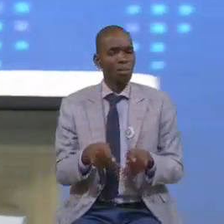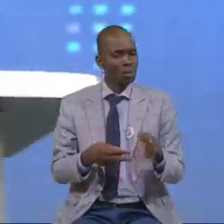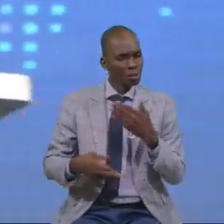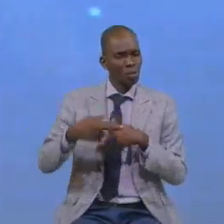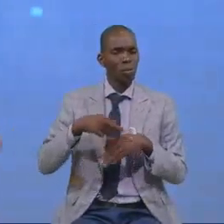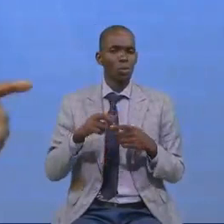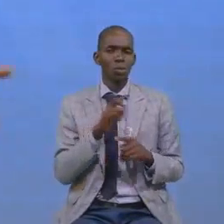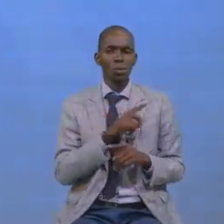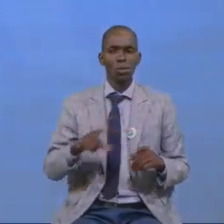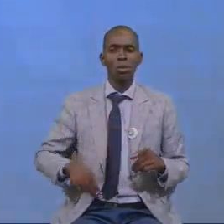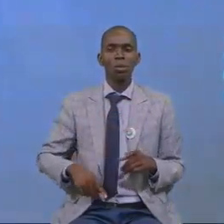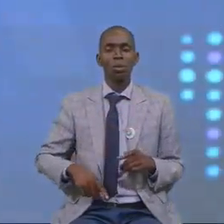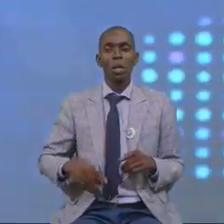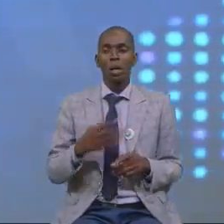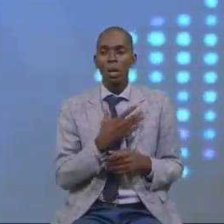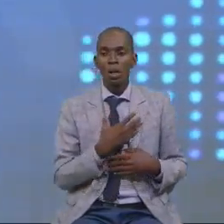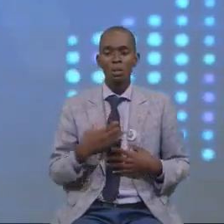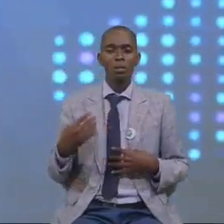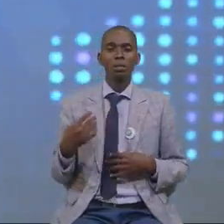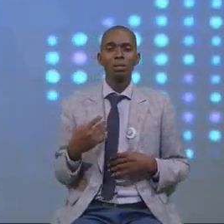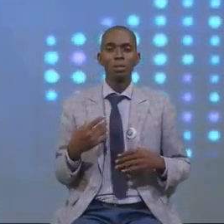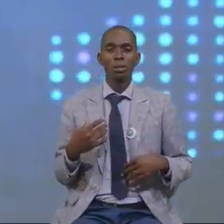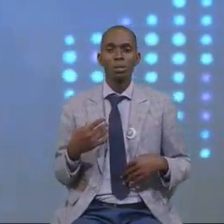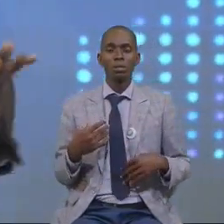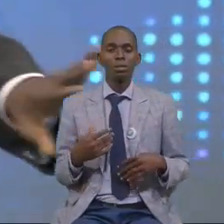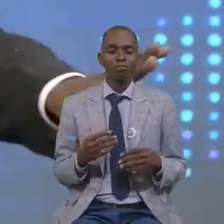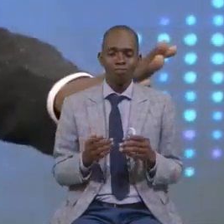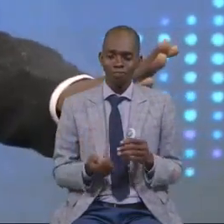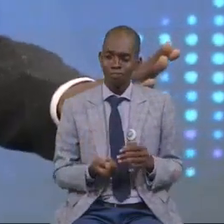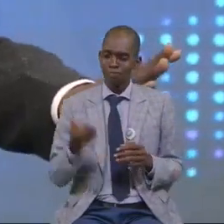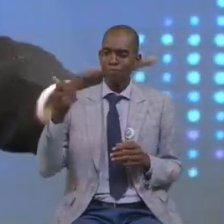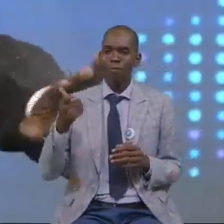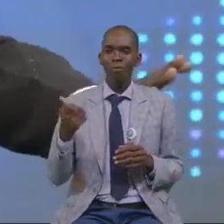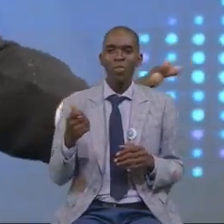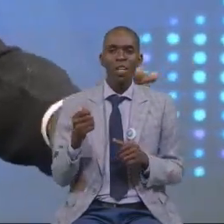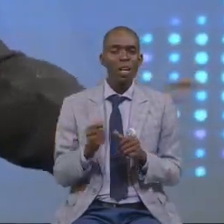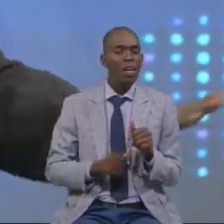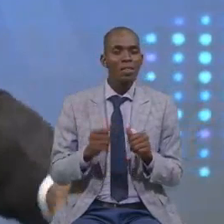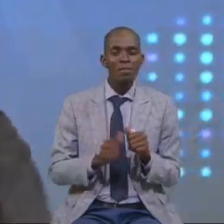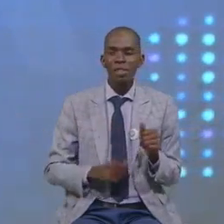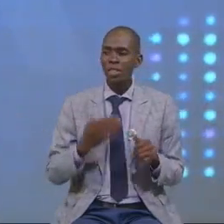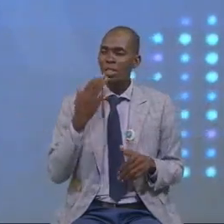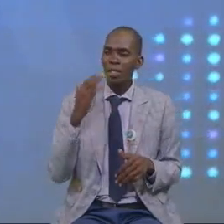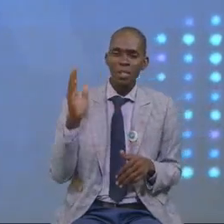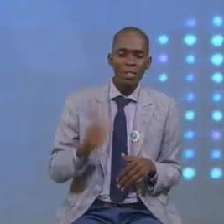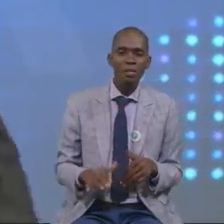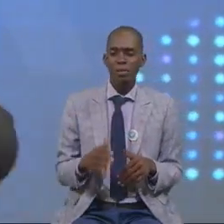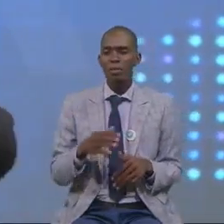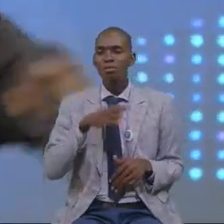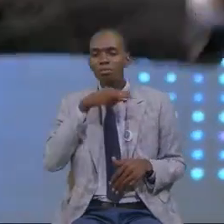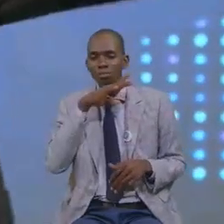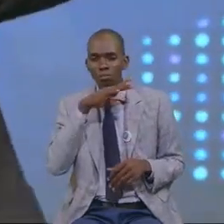unto the Lord and get rid of all those evil pollutions and